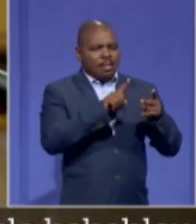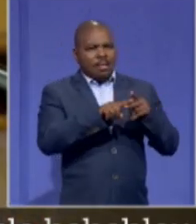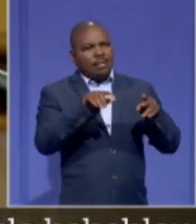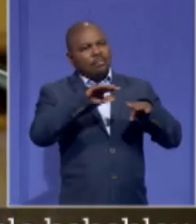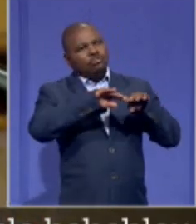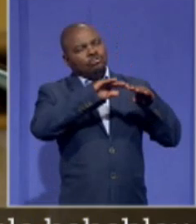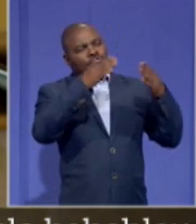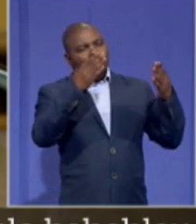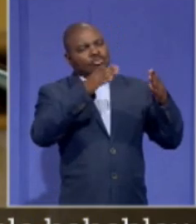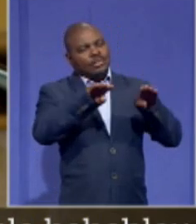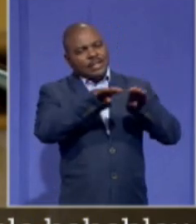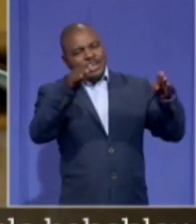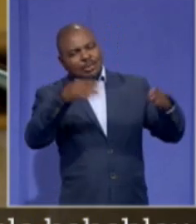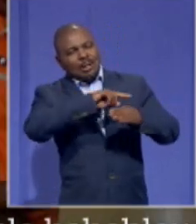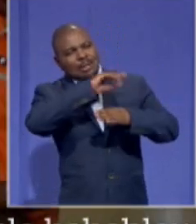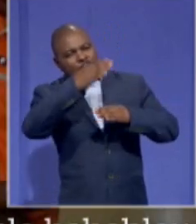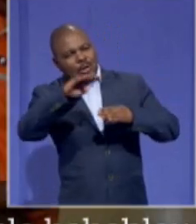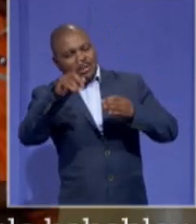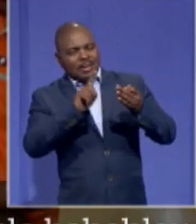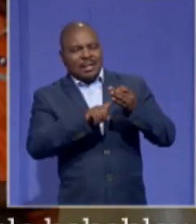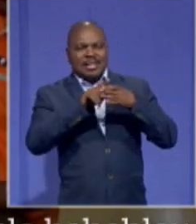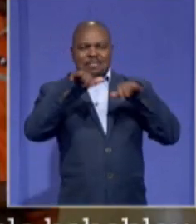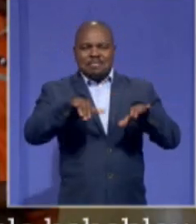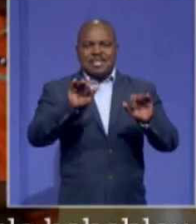Table Mountain, about the beaches.